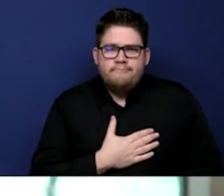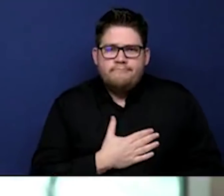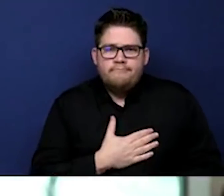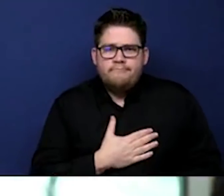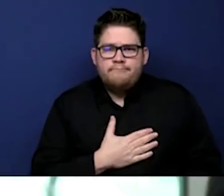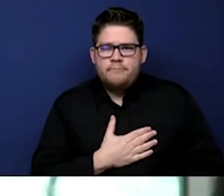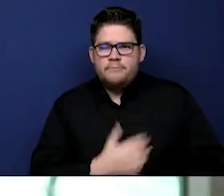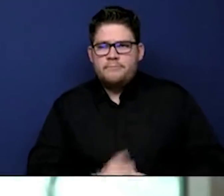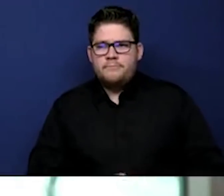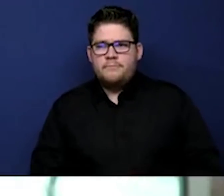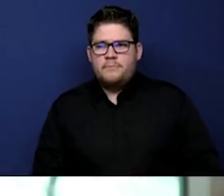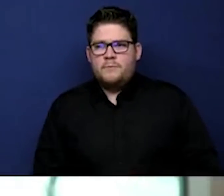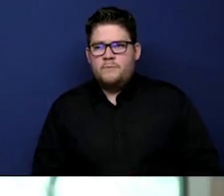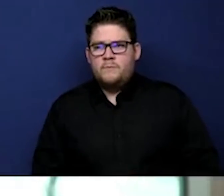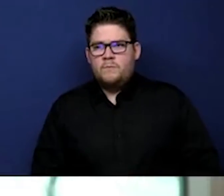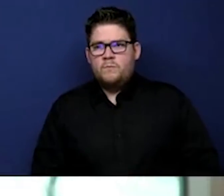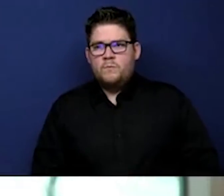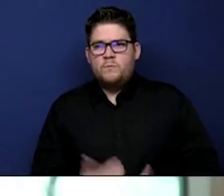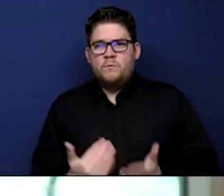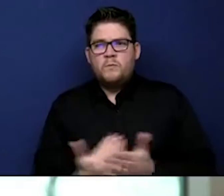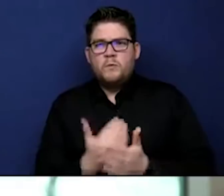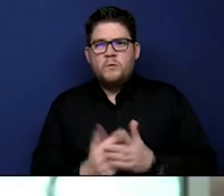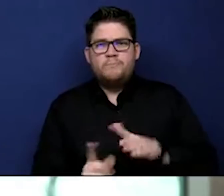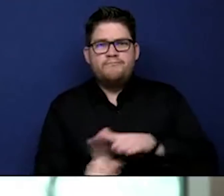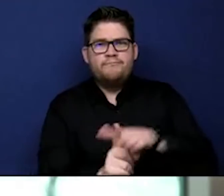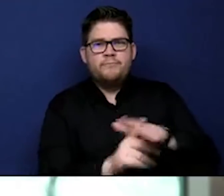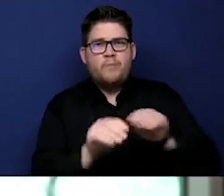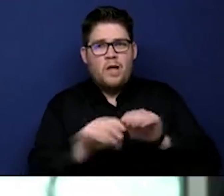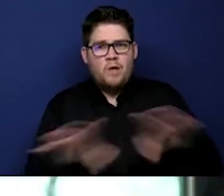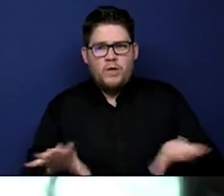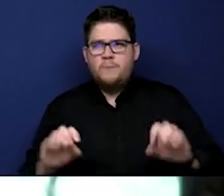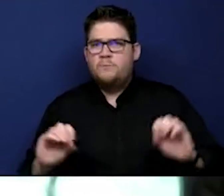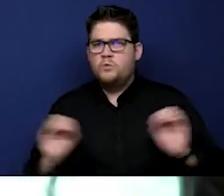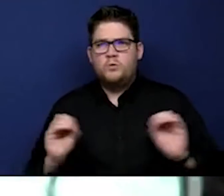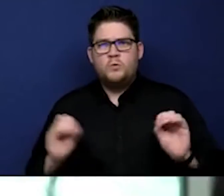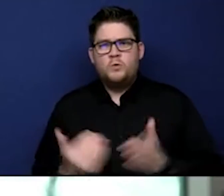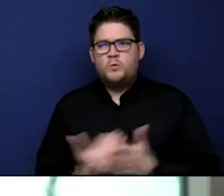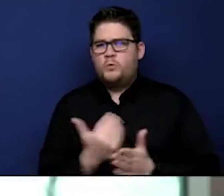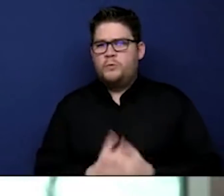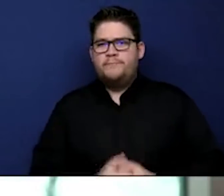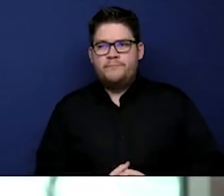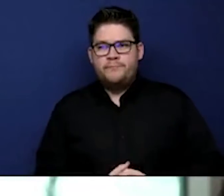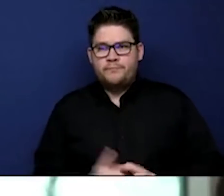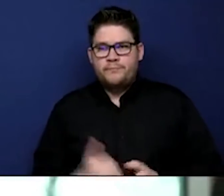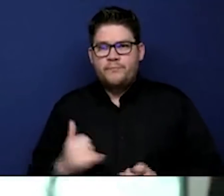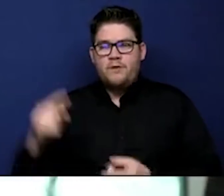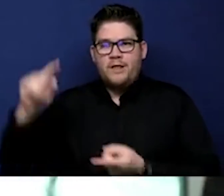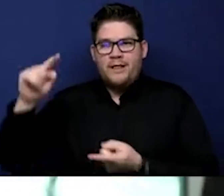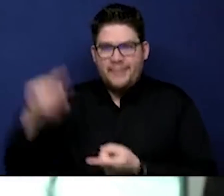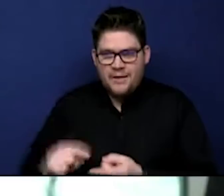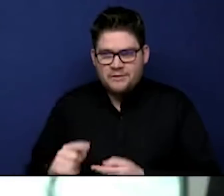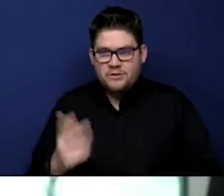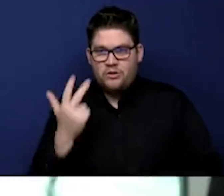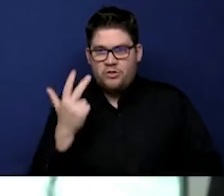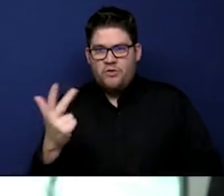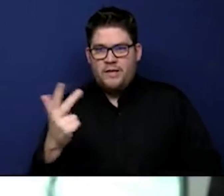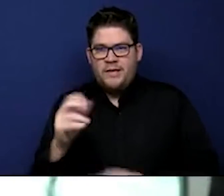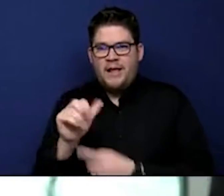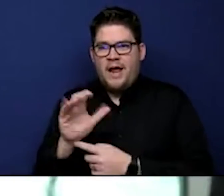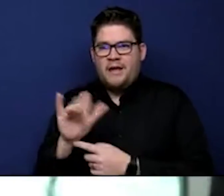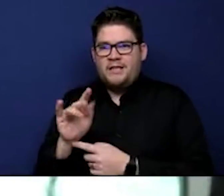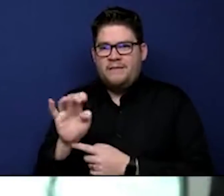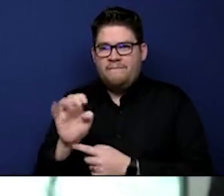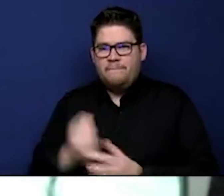We've had no new outbreaks, and we now are down to 3 active outbreaks, 1 in long-term care, 1 in